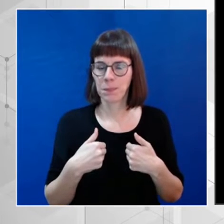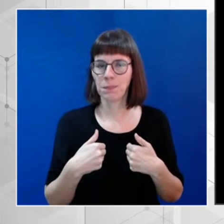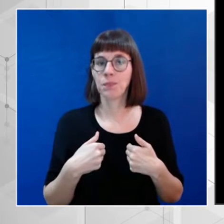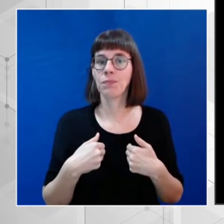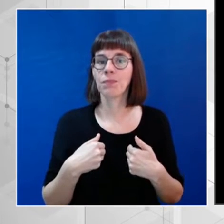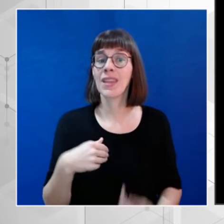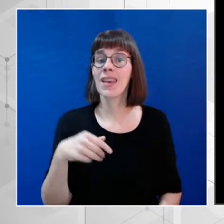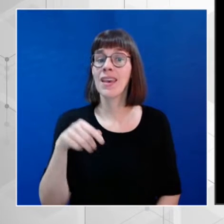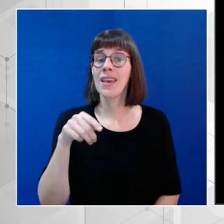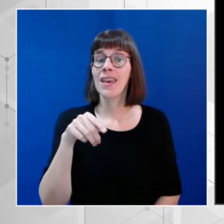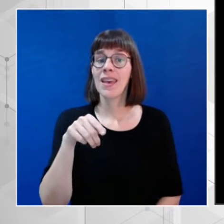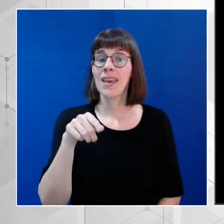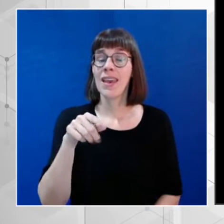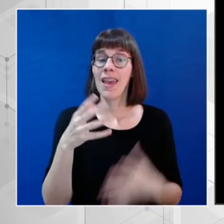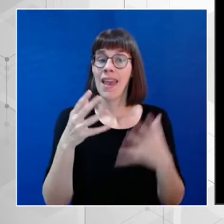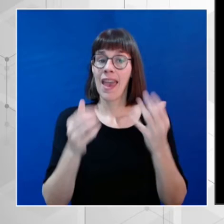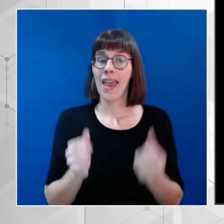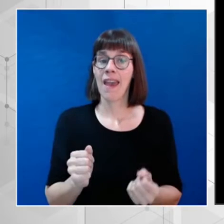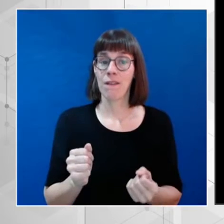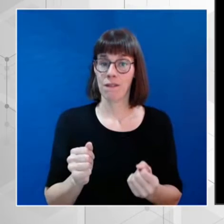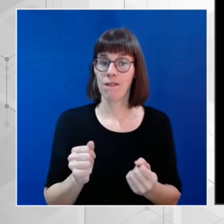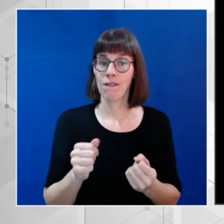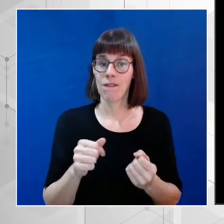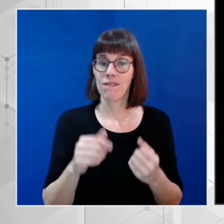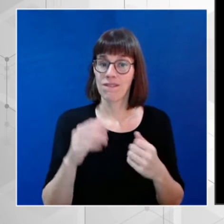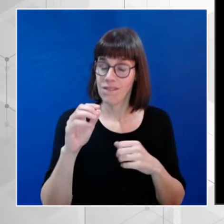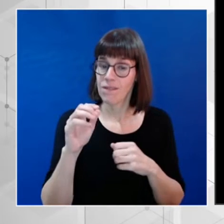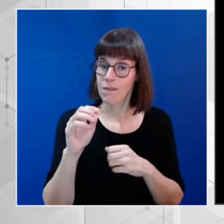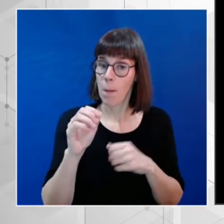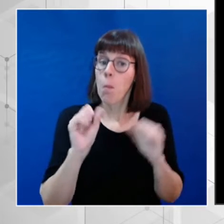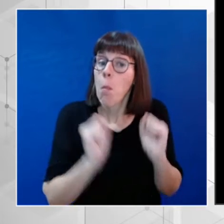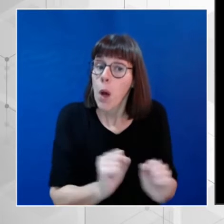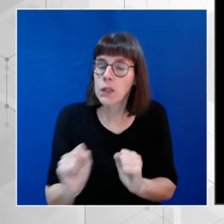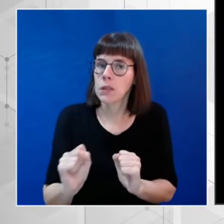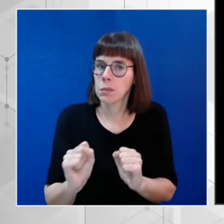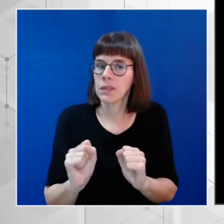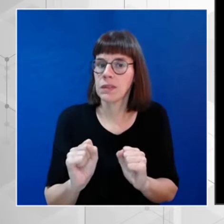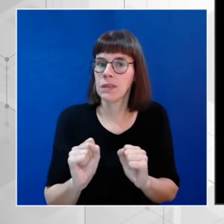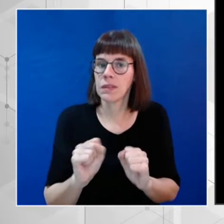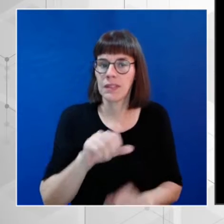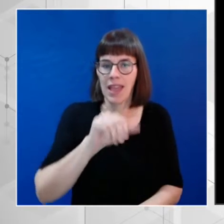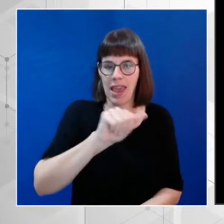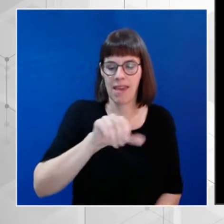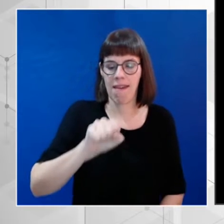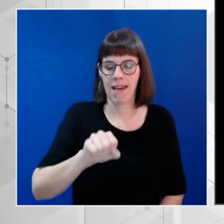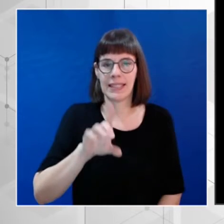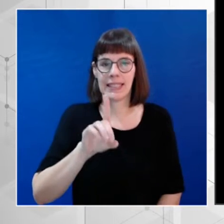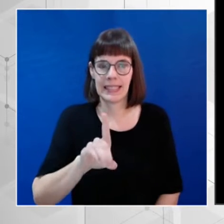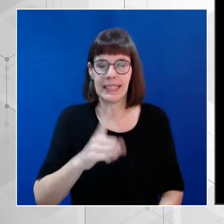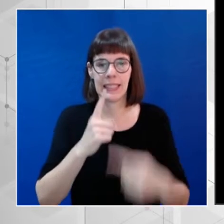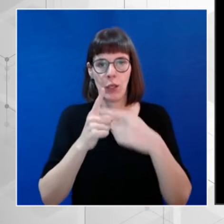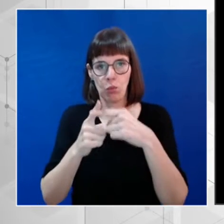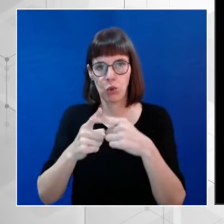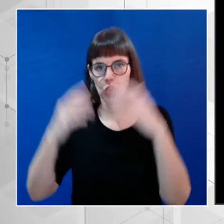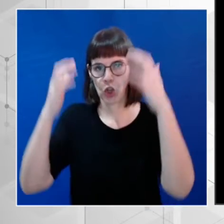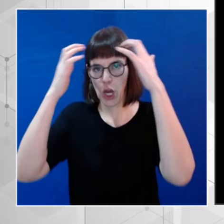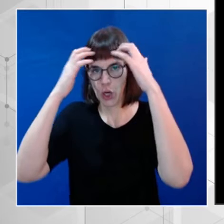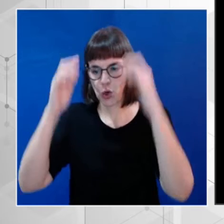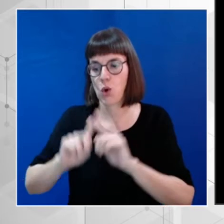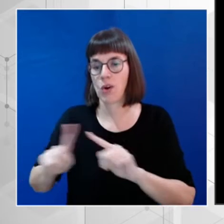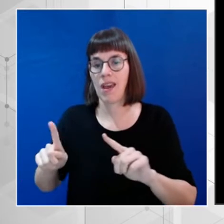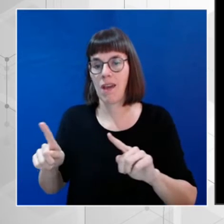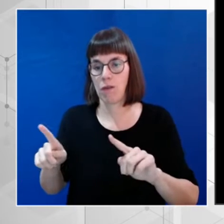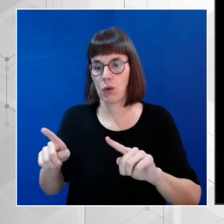autism spectrum disorders and neurodiversity may have an intersection, but let's make this very clear. They are not